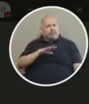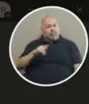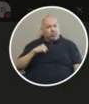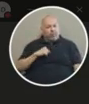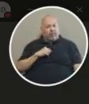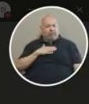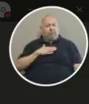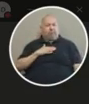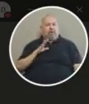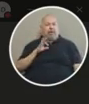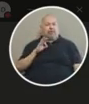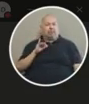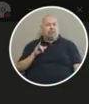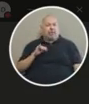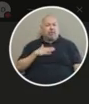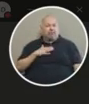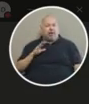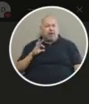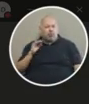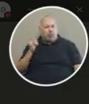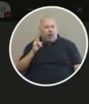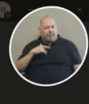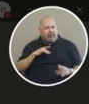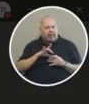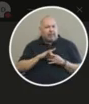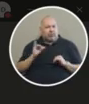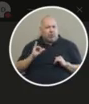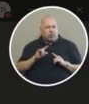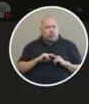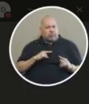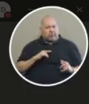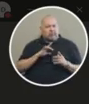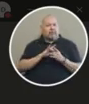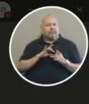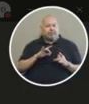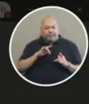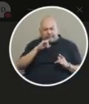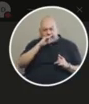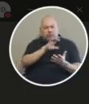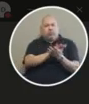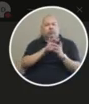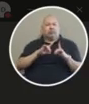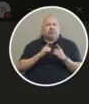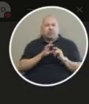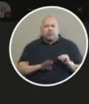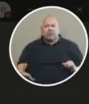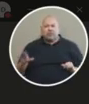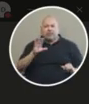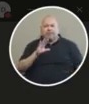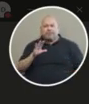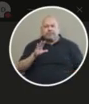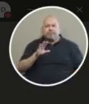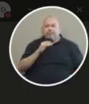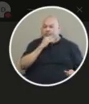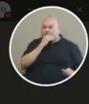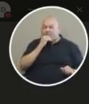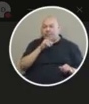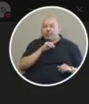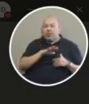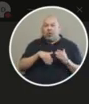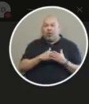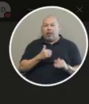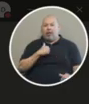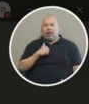we have MiFi connections too. And our focus was the kids, all the school districts throughout the city. They all